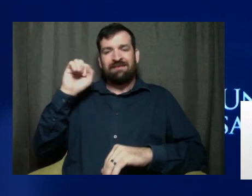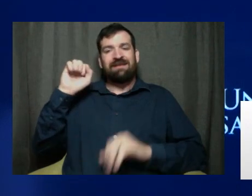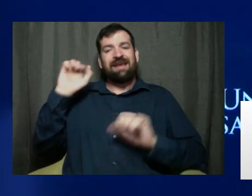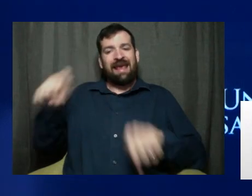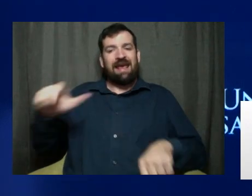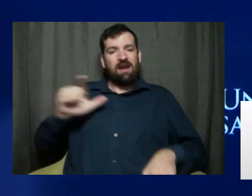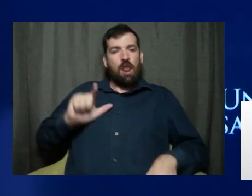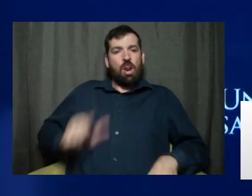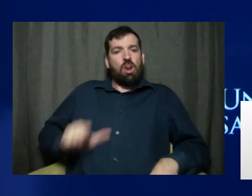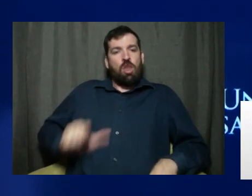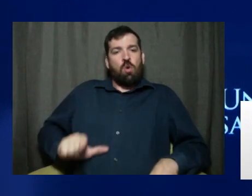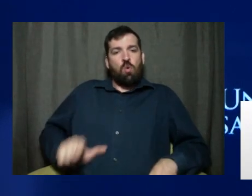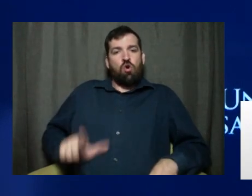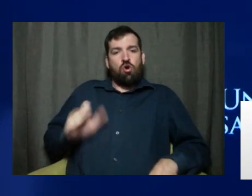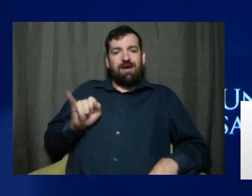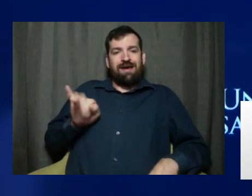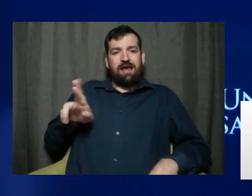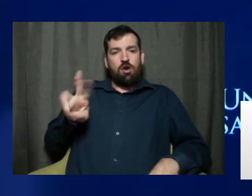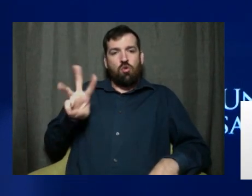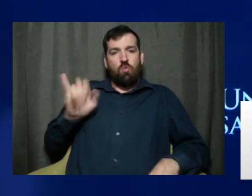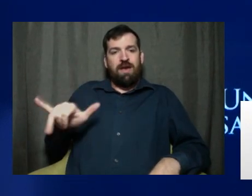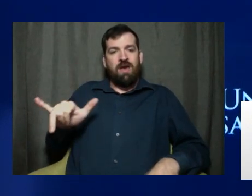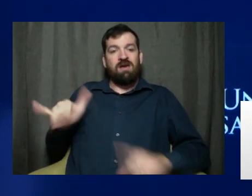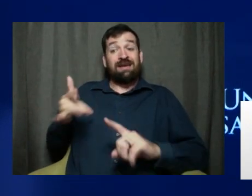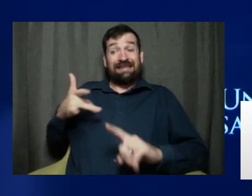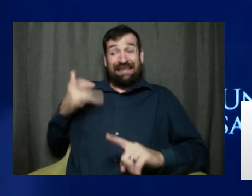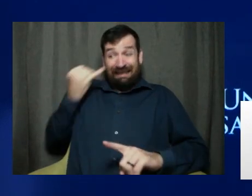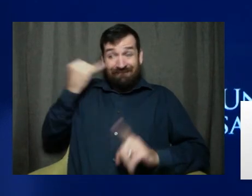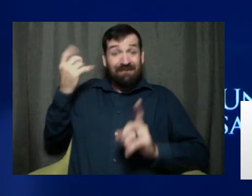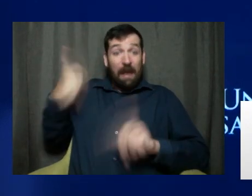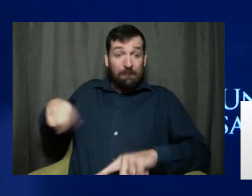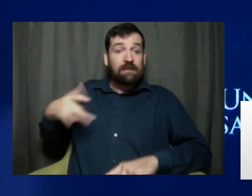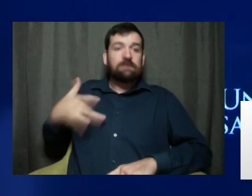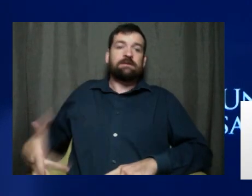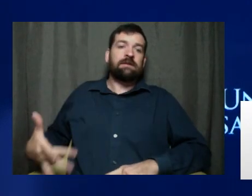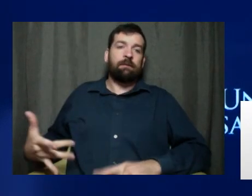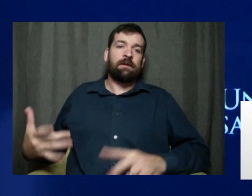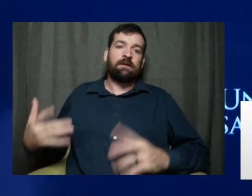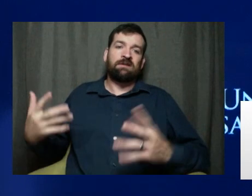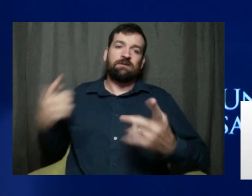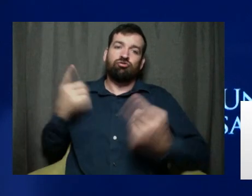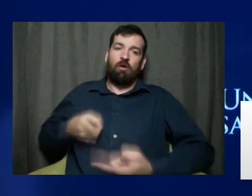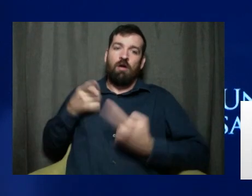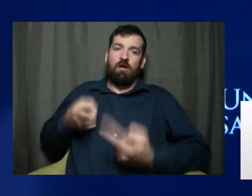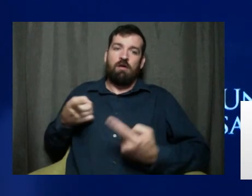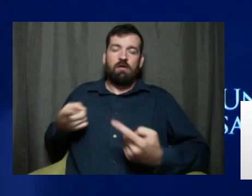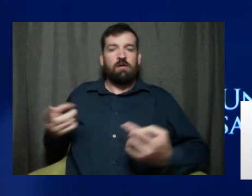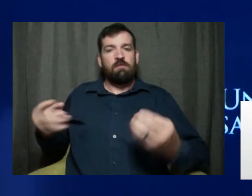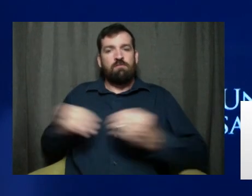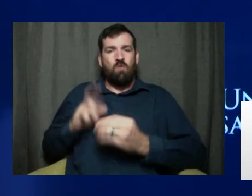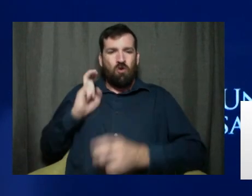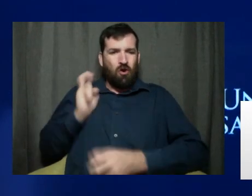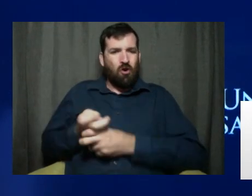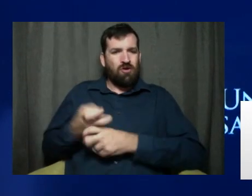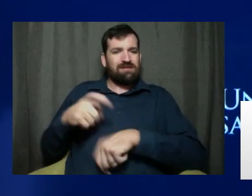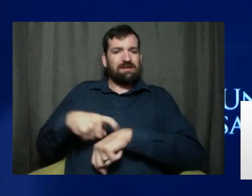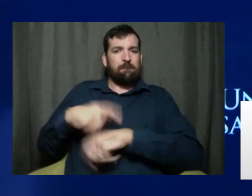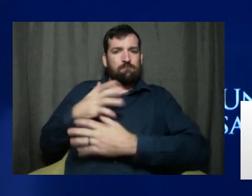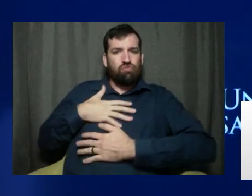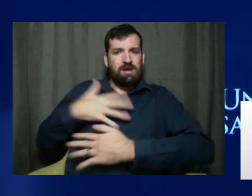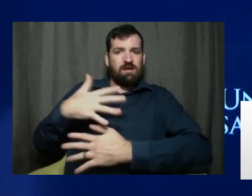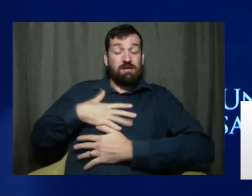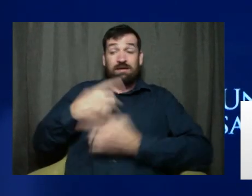the kids who typically are going to do worse. And they really start to have an increased work of breathing. And, you know, I just will tell